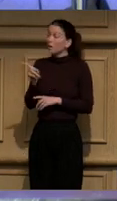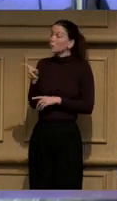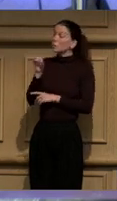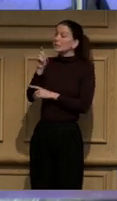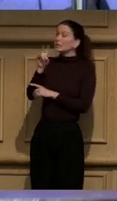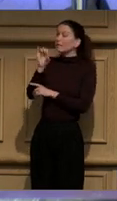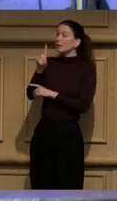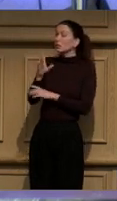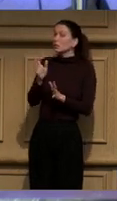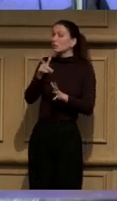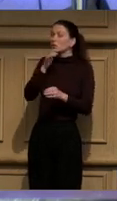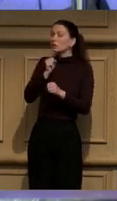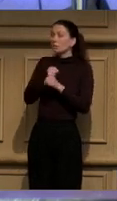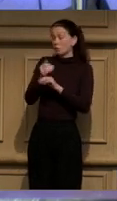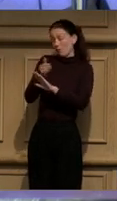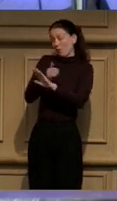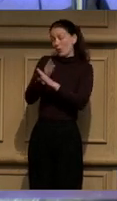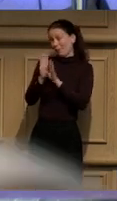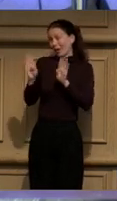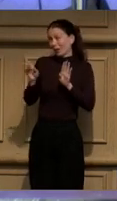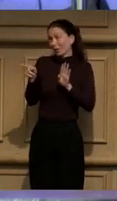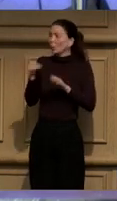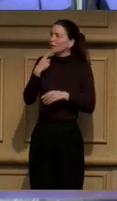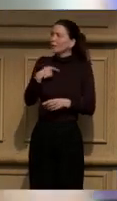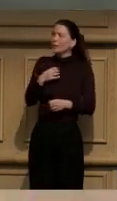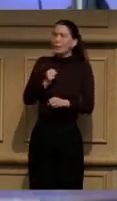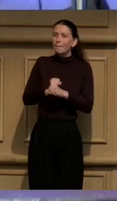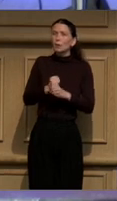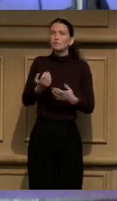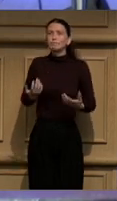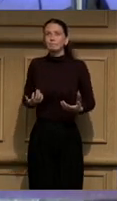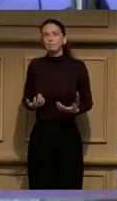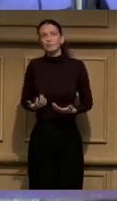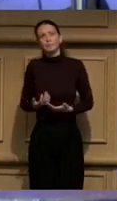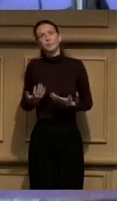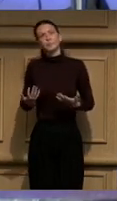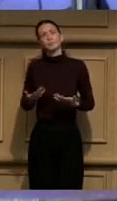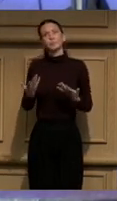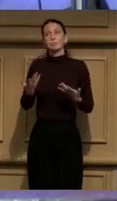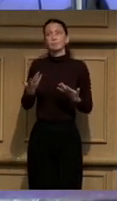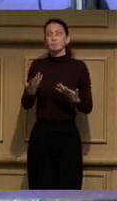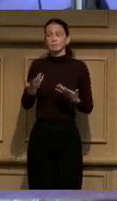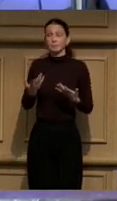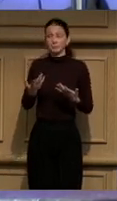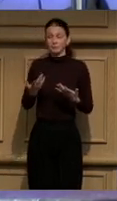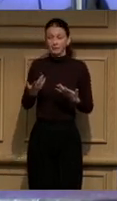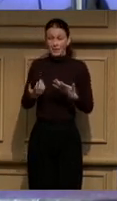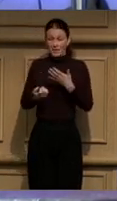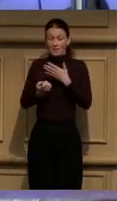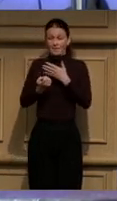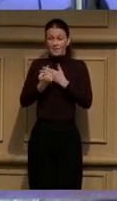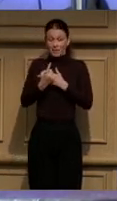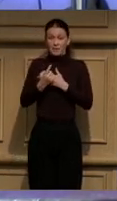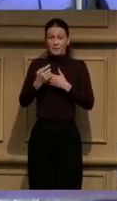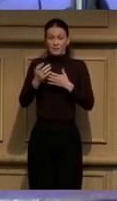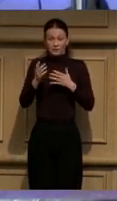chat before this panel about the occasion of getting the next generation and the people you met as a result